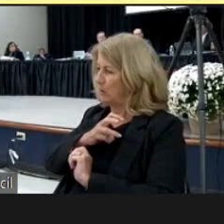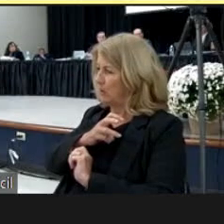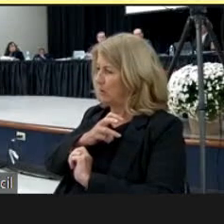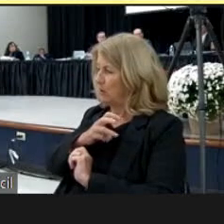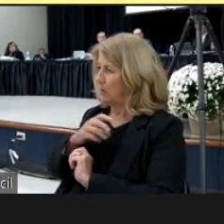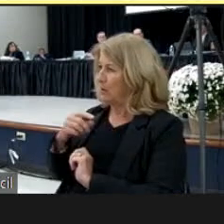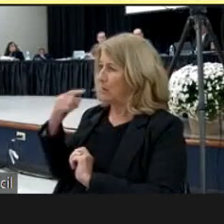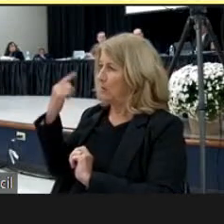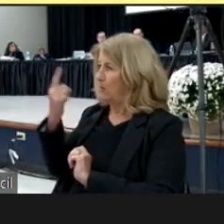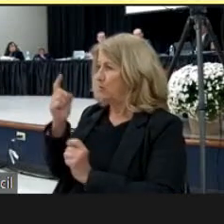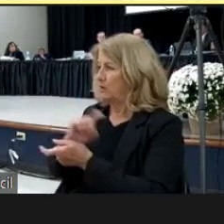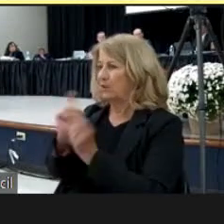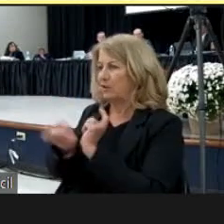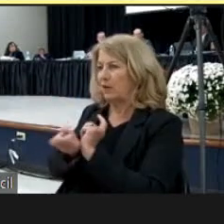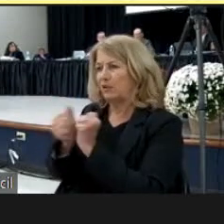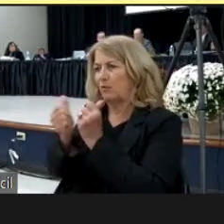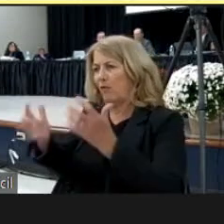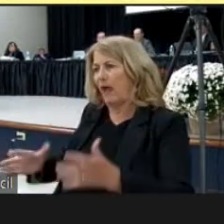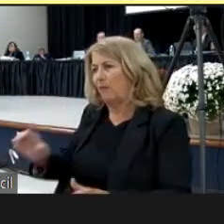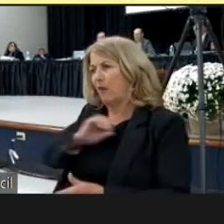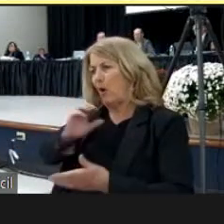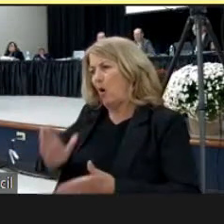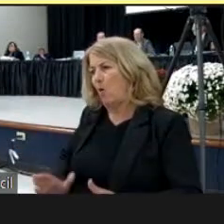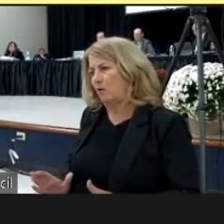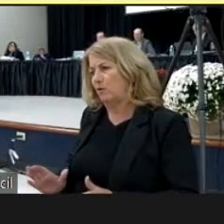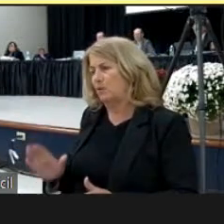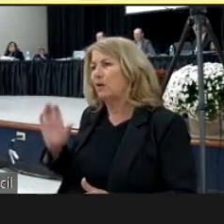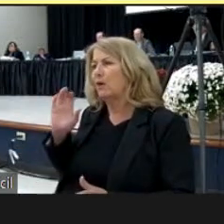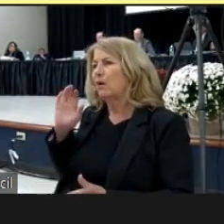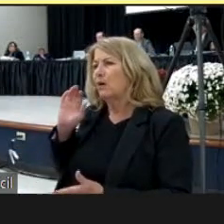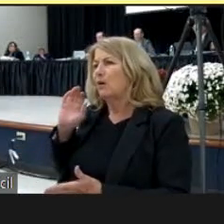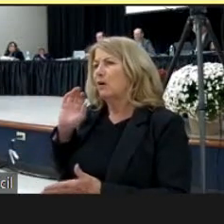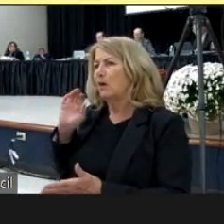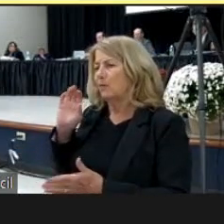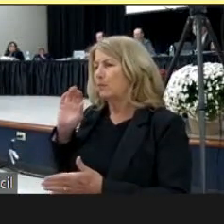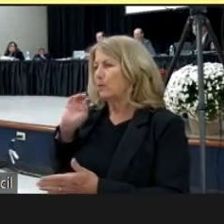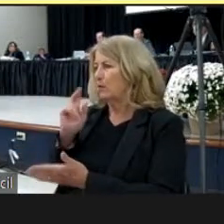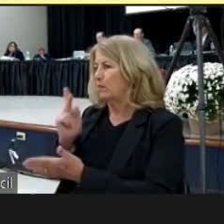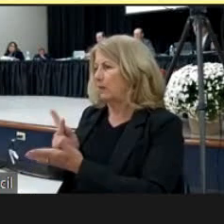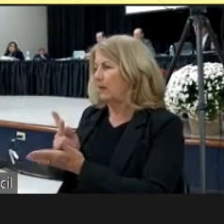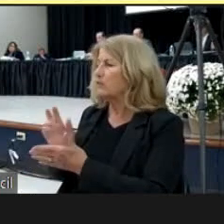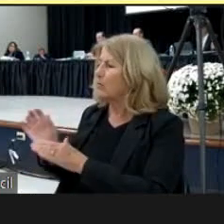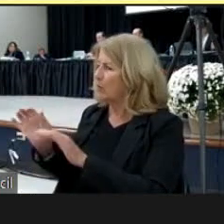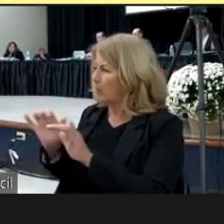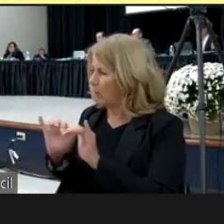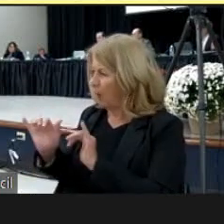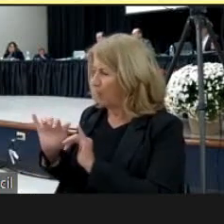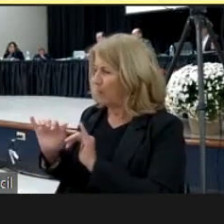without the owners. So Confirmation. It's pretty common, especially when we're